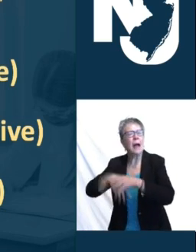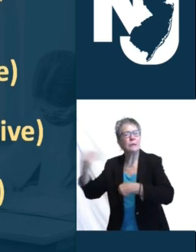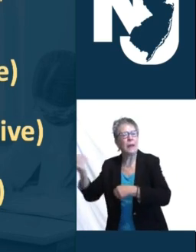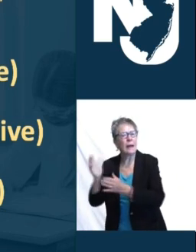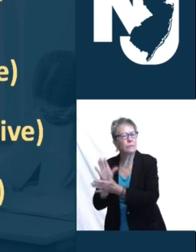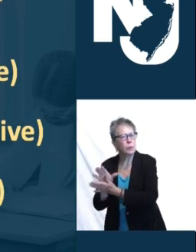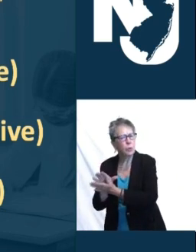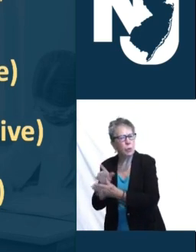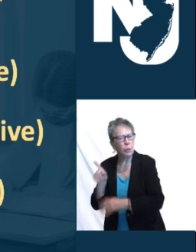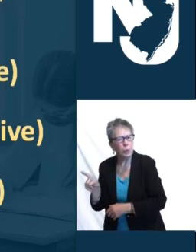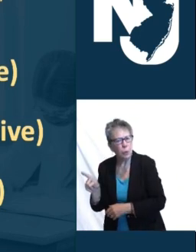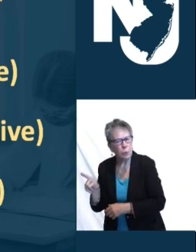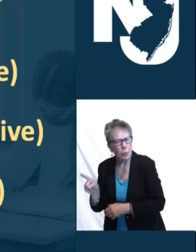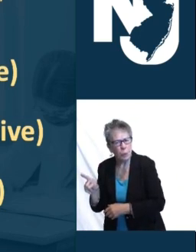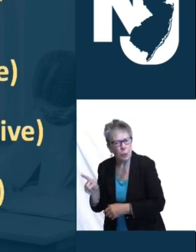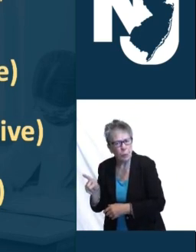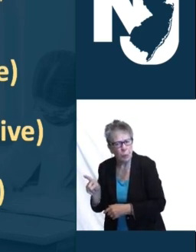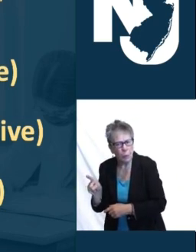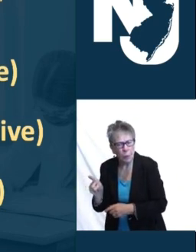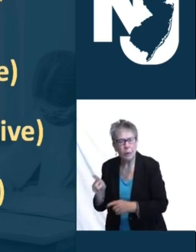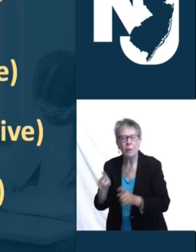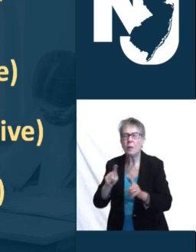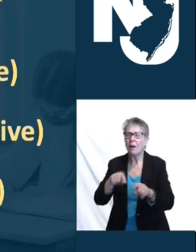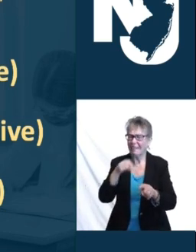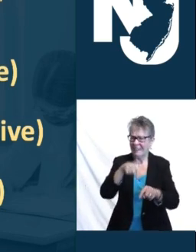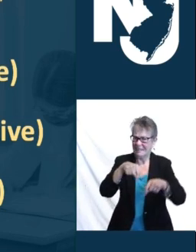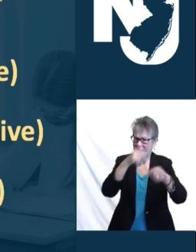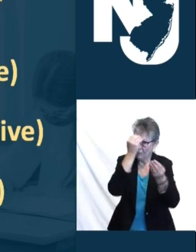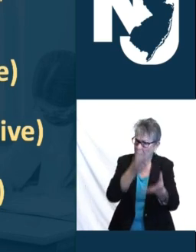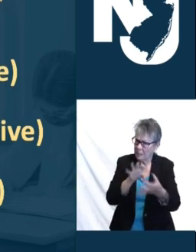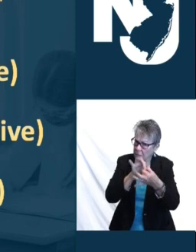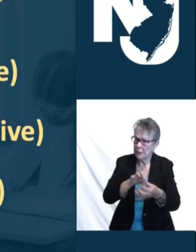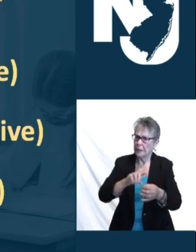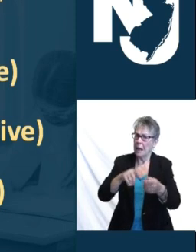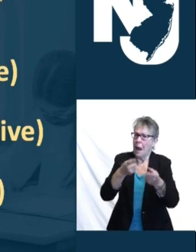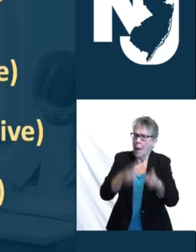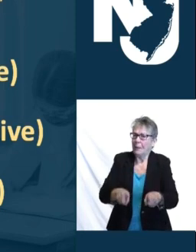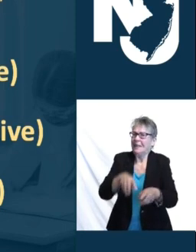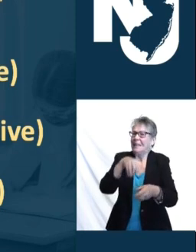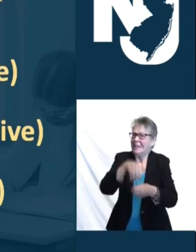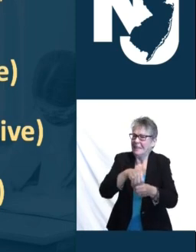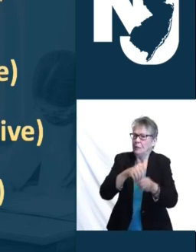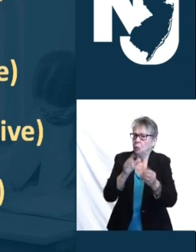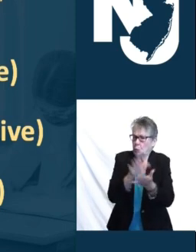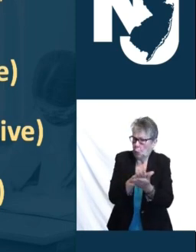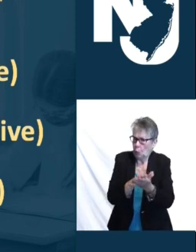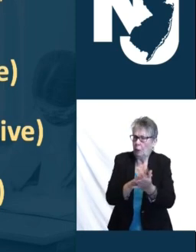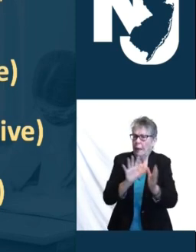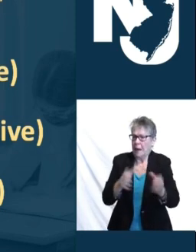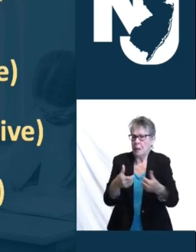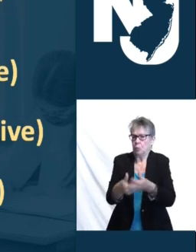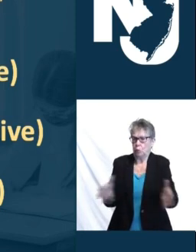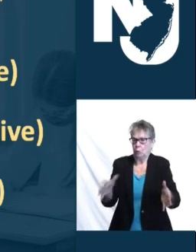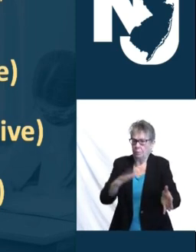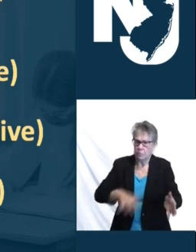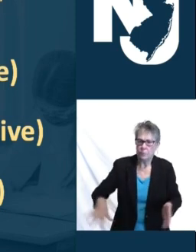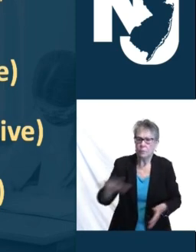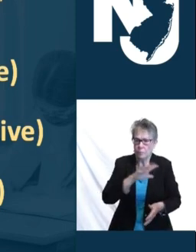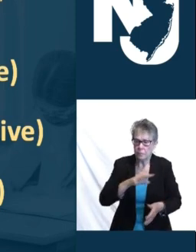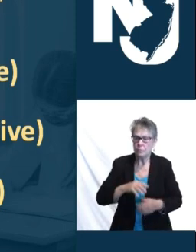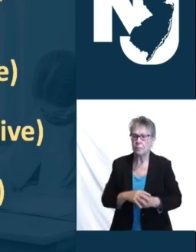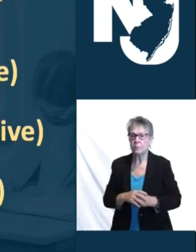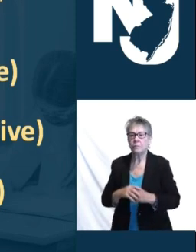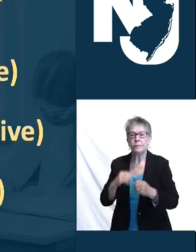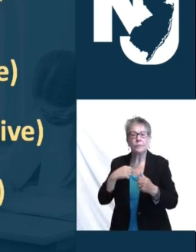cases directly tied and confirmed to in-school and in-class activities. Also, please keep in mind something we said a week ago